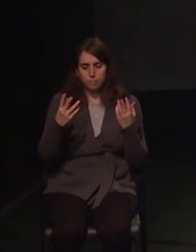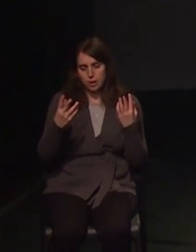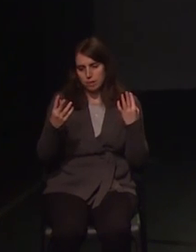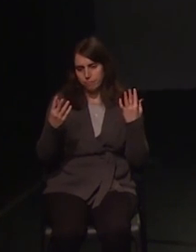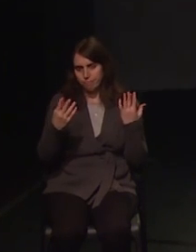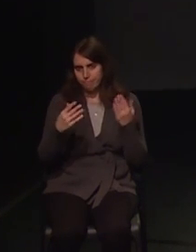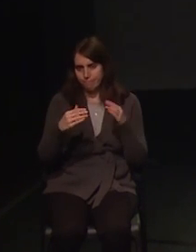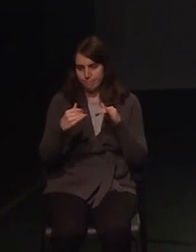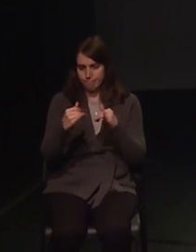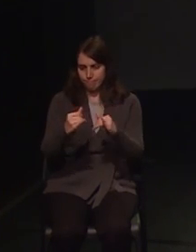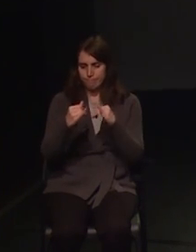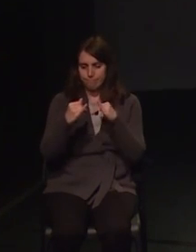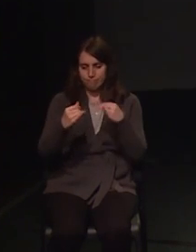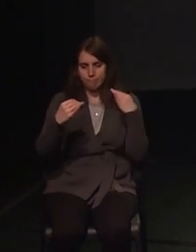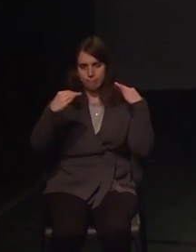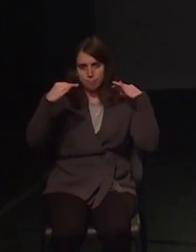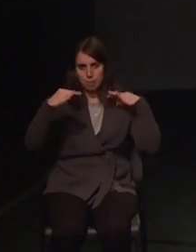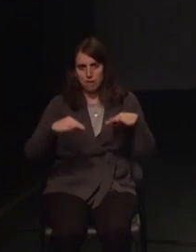way.